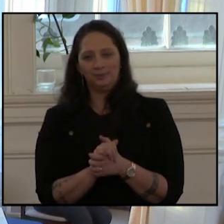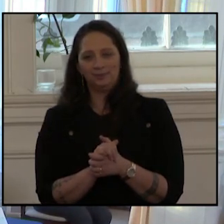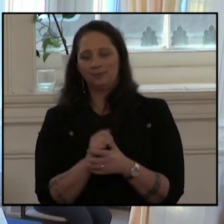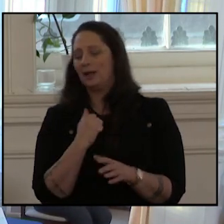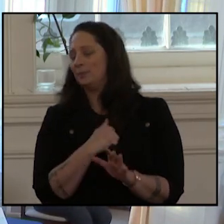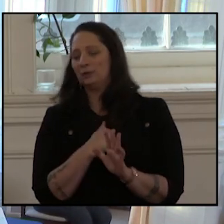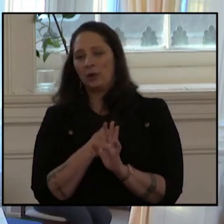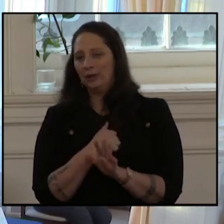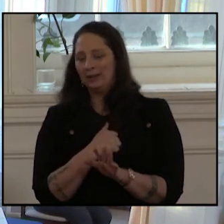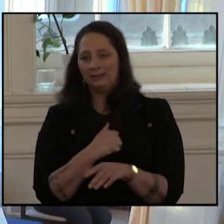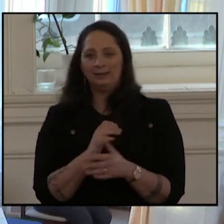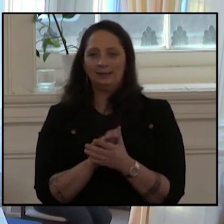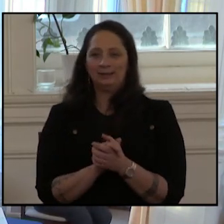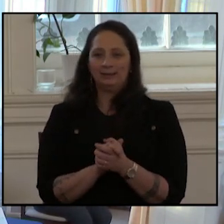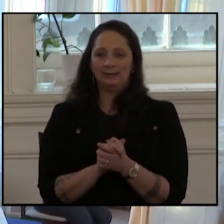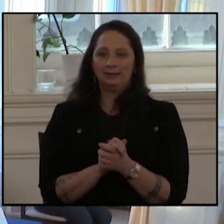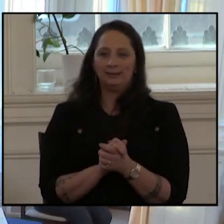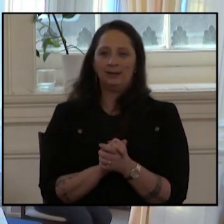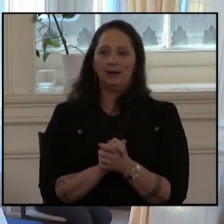I'm sorry. No, that's